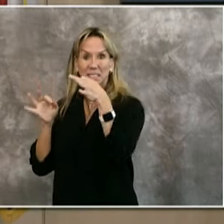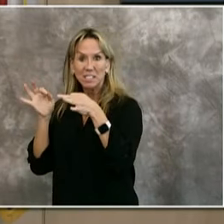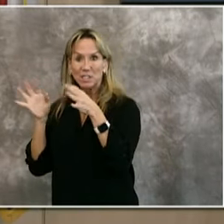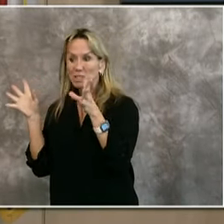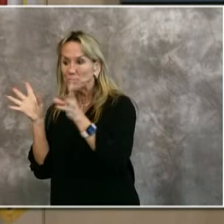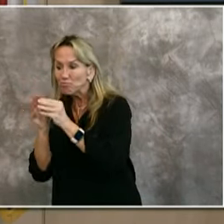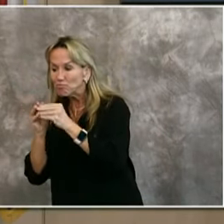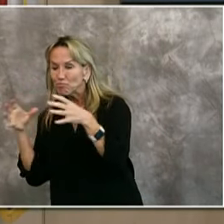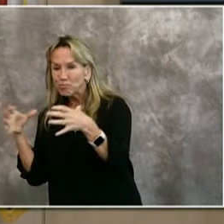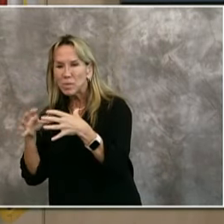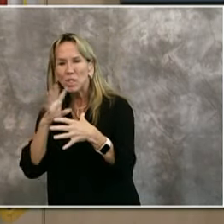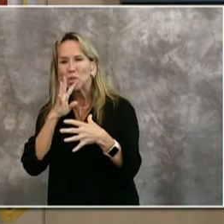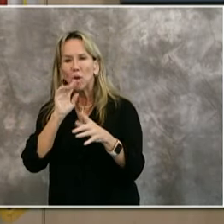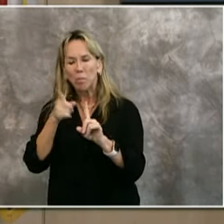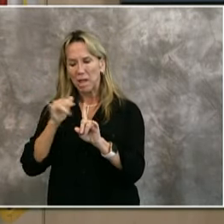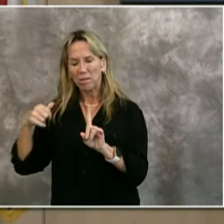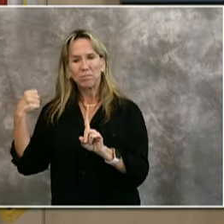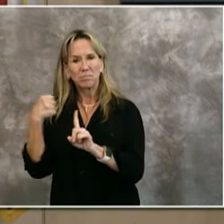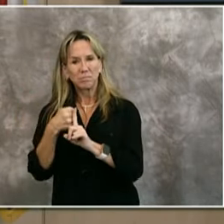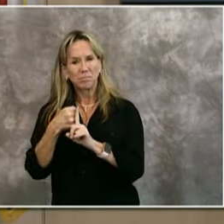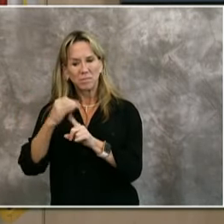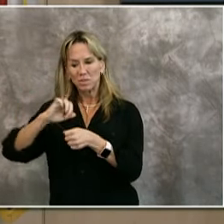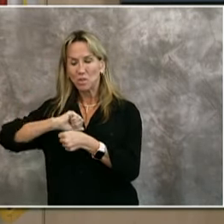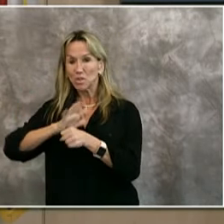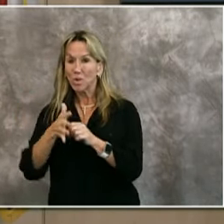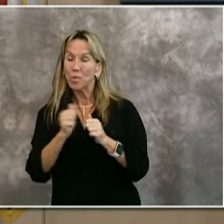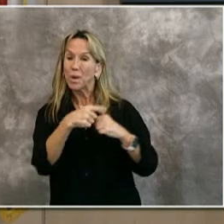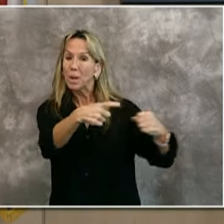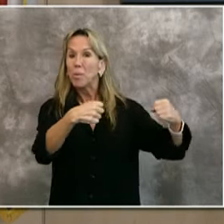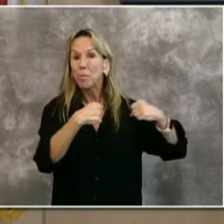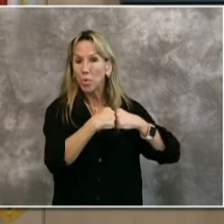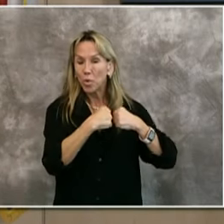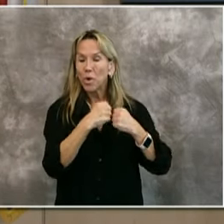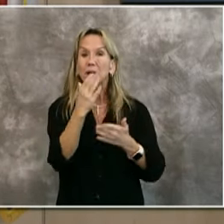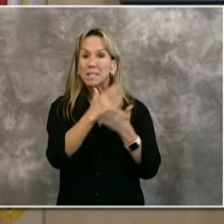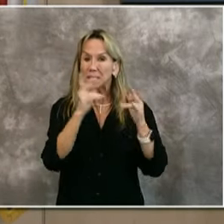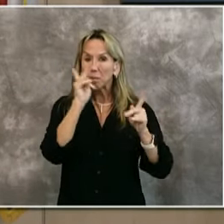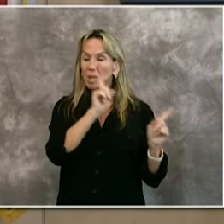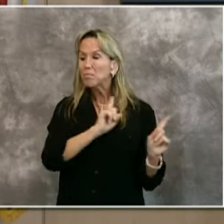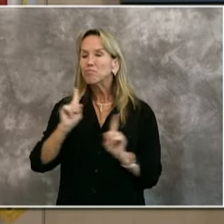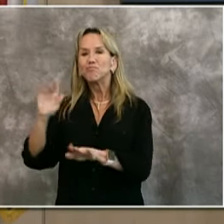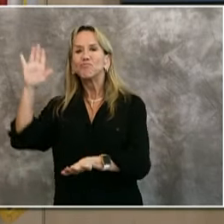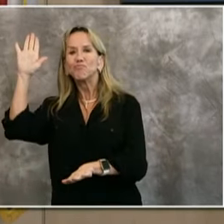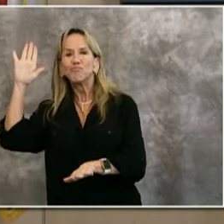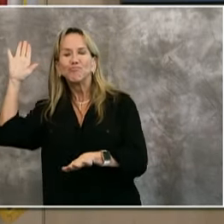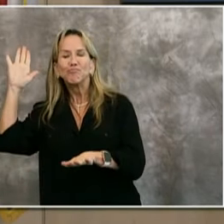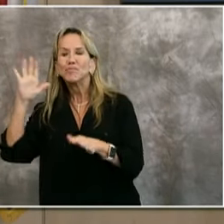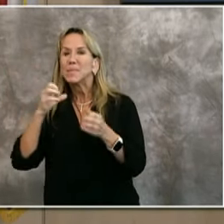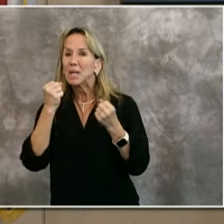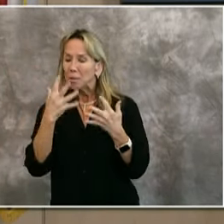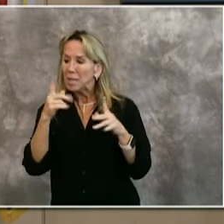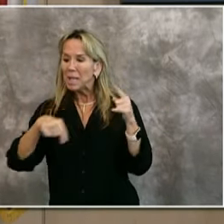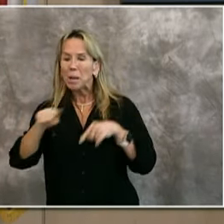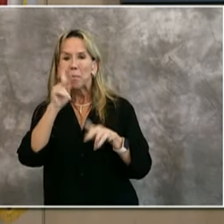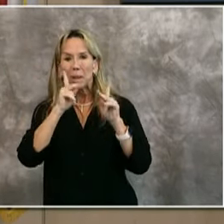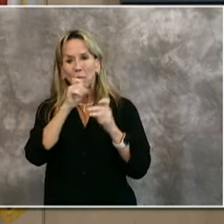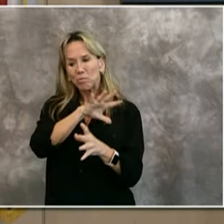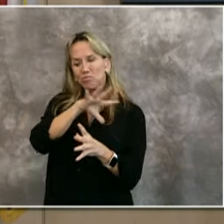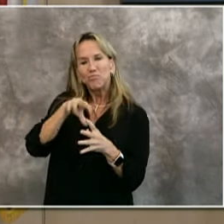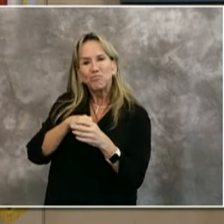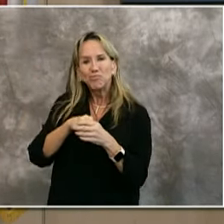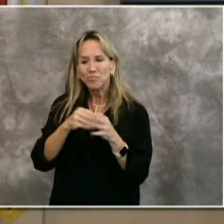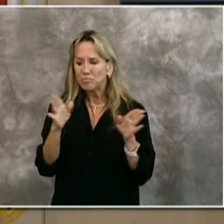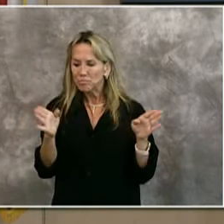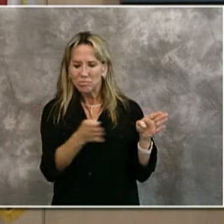COVID on the border region. There was some wonderful testimony from really across the stakeholder